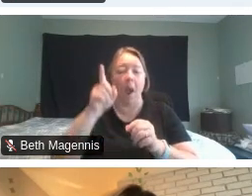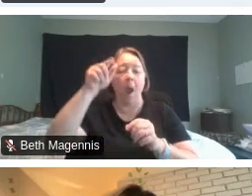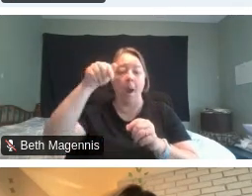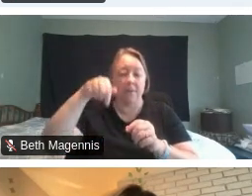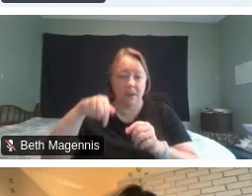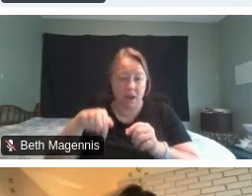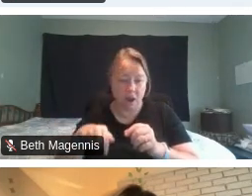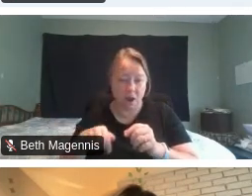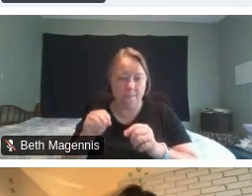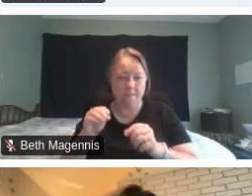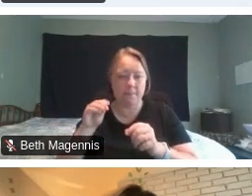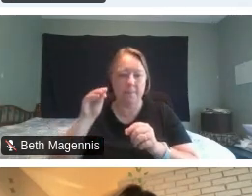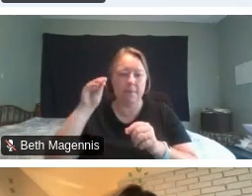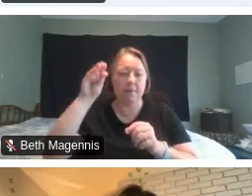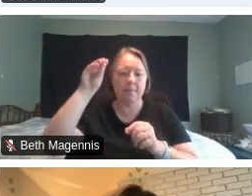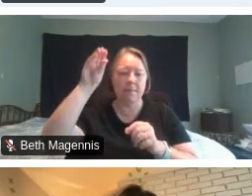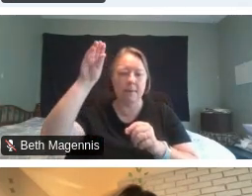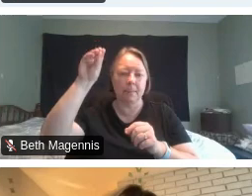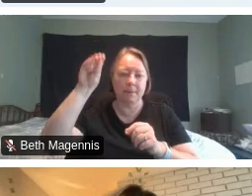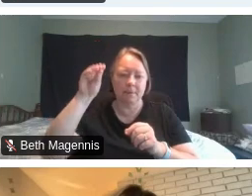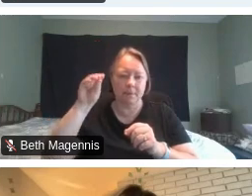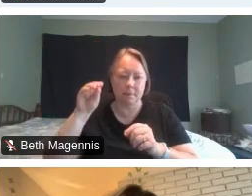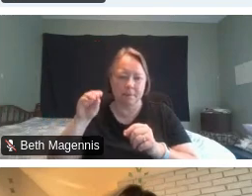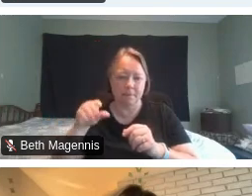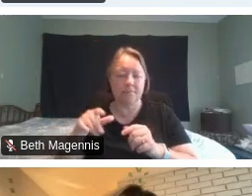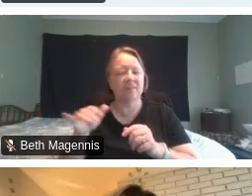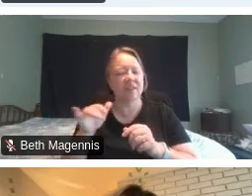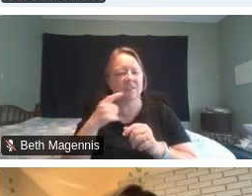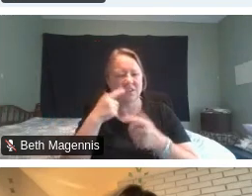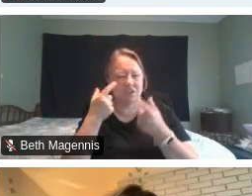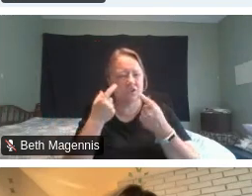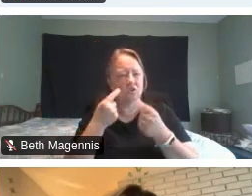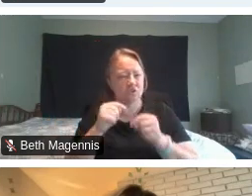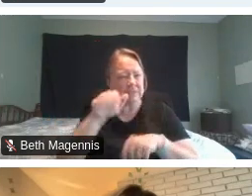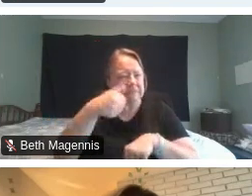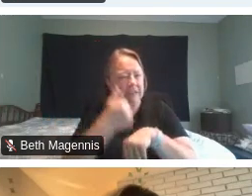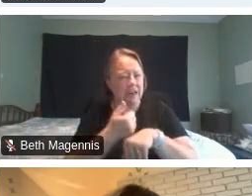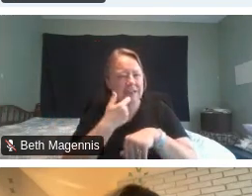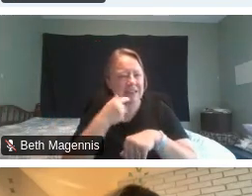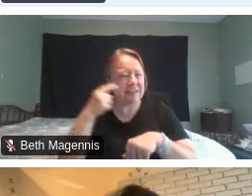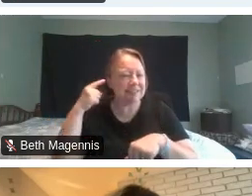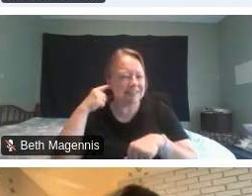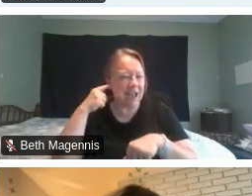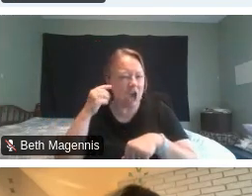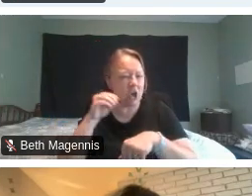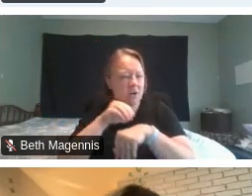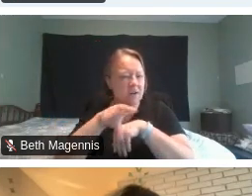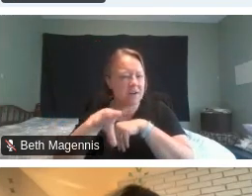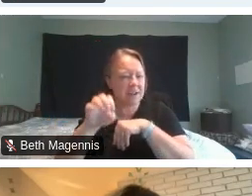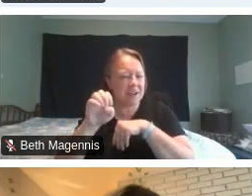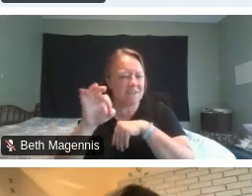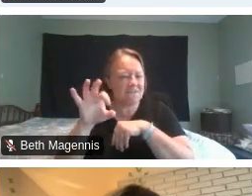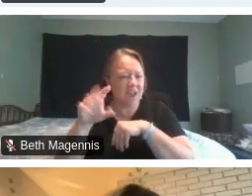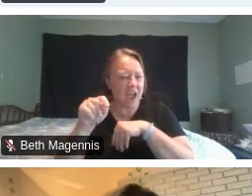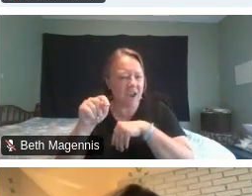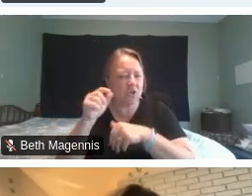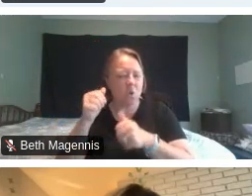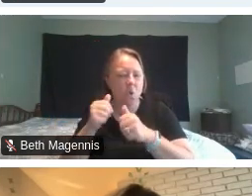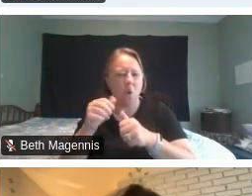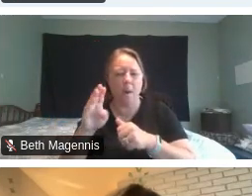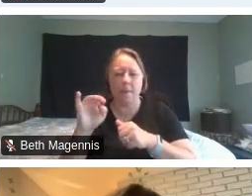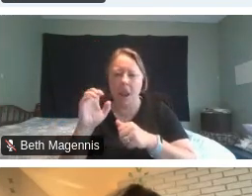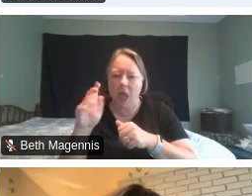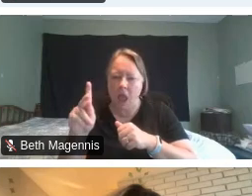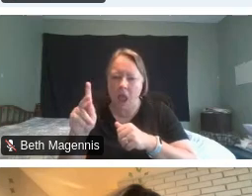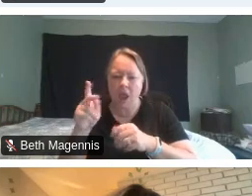I encourage you to try this out. Like I said, if you turn on the setting that says sound effects for blocks in your on